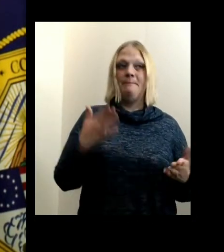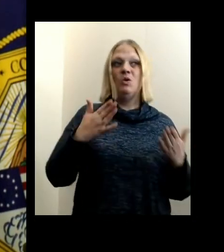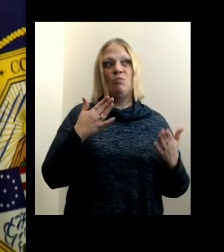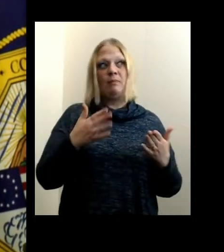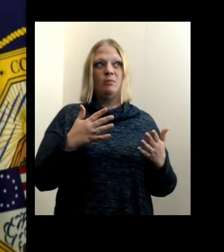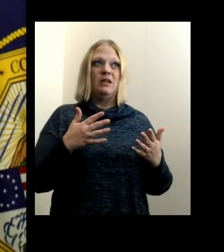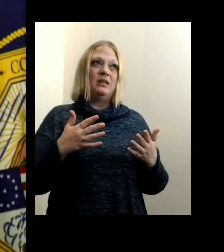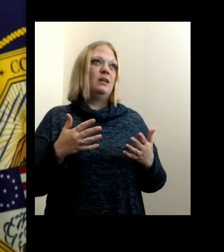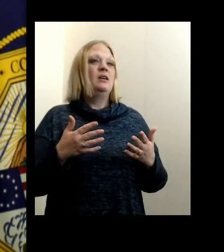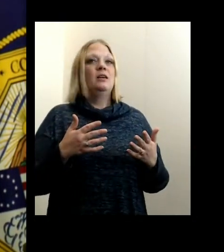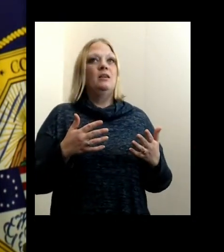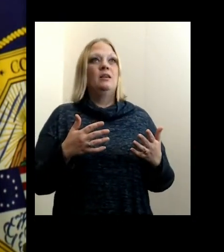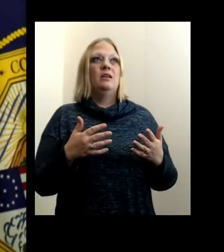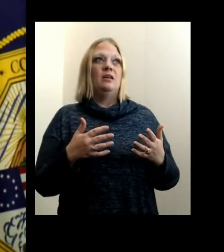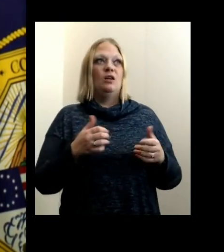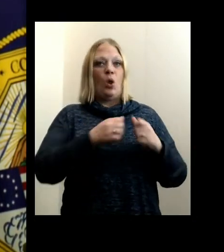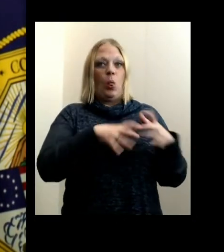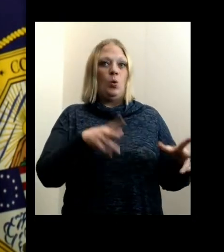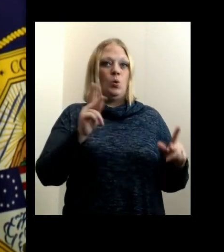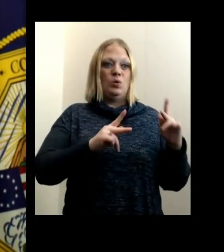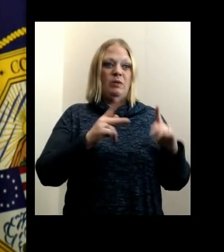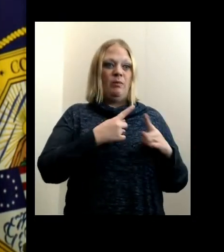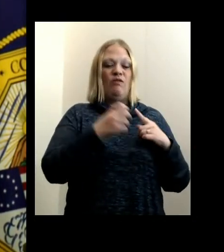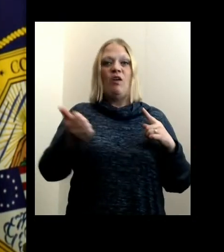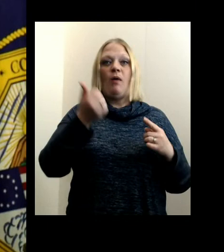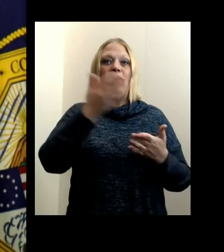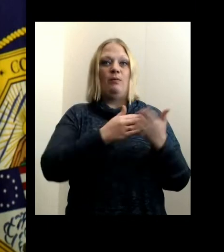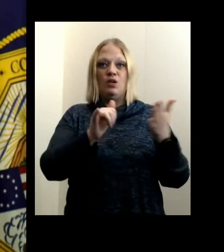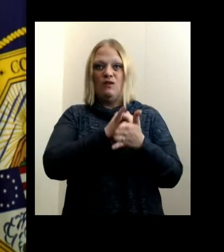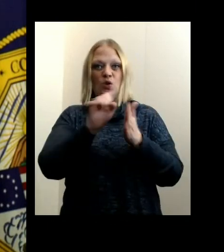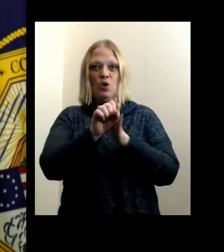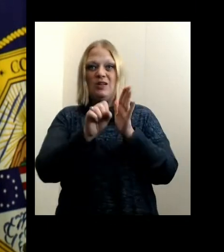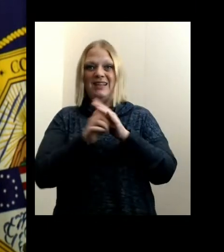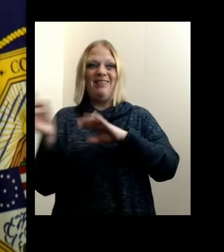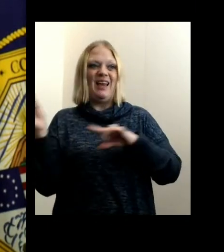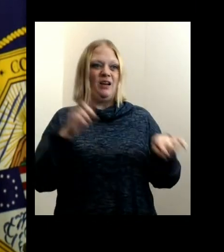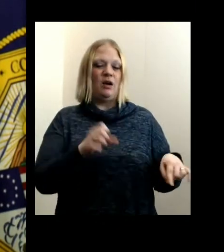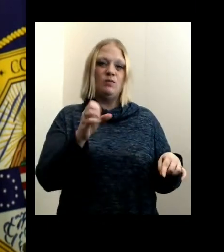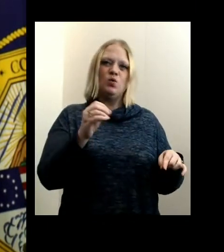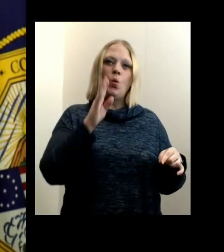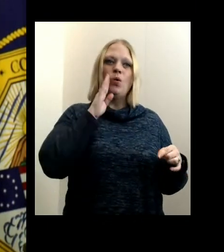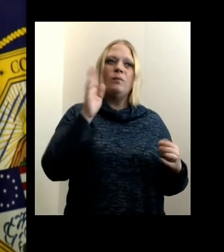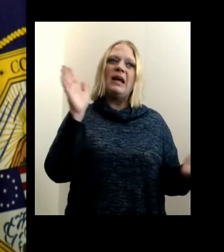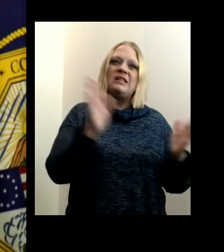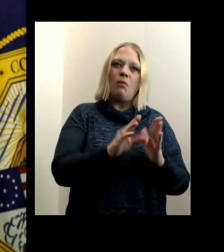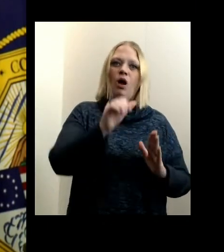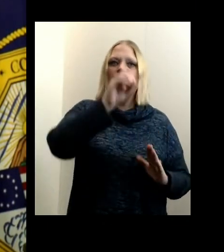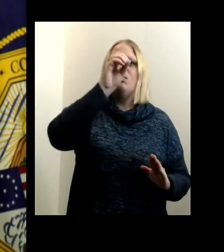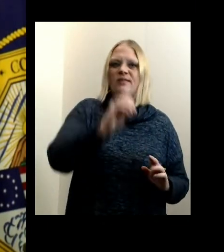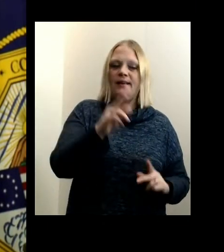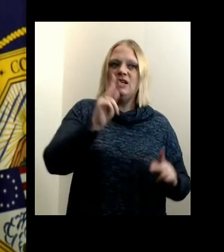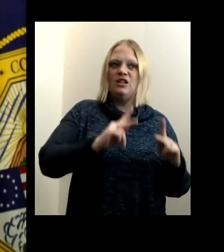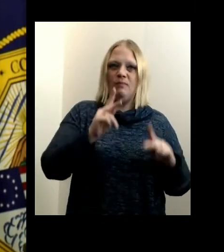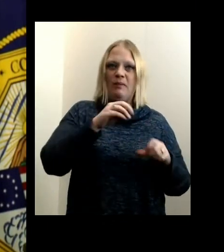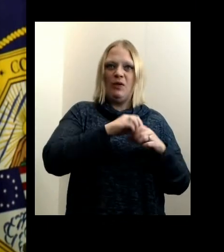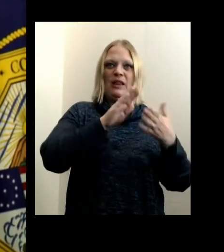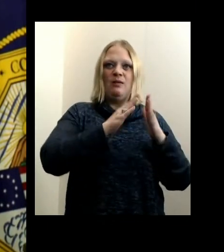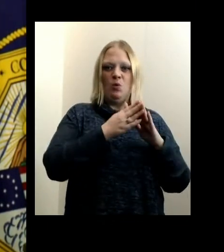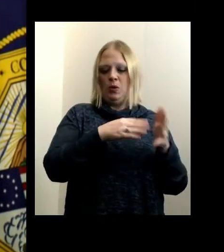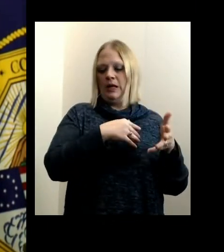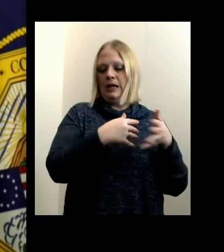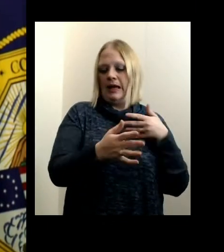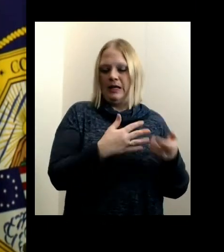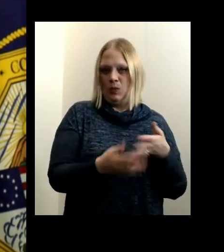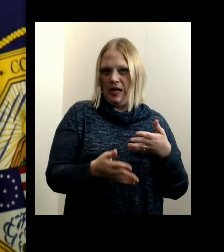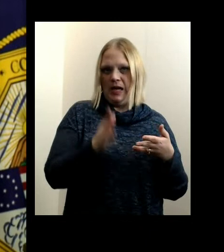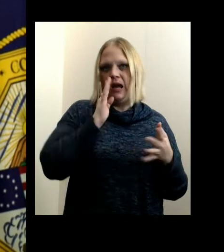fans from other parts of New York State that come. So we're talking about a smaller percentage of individuals in our community anyway. I